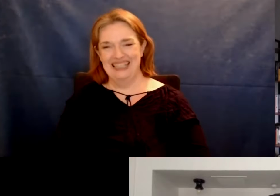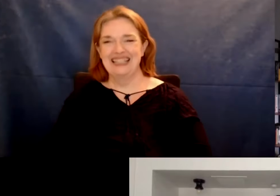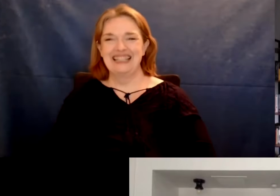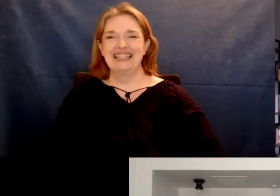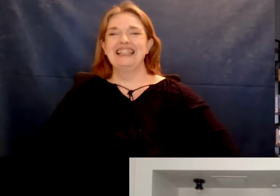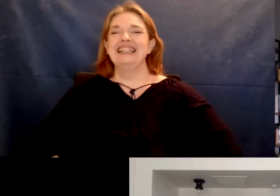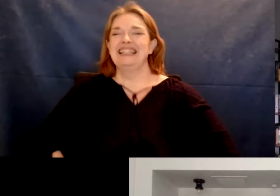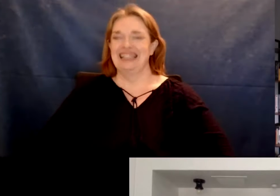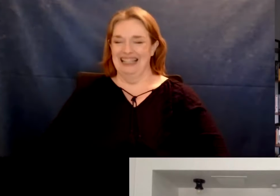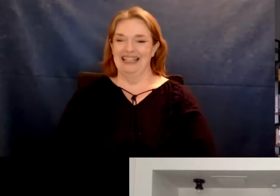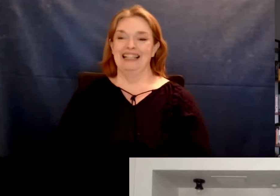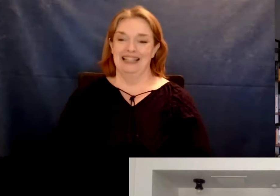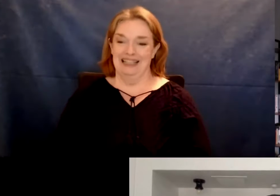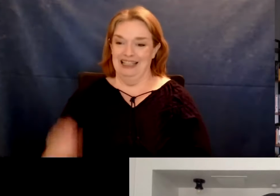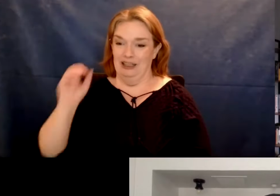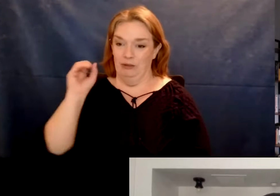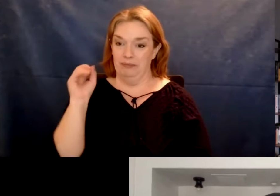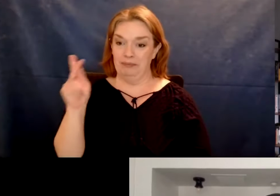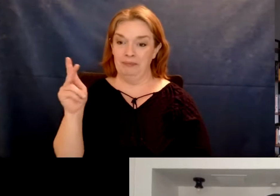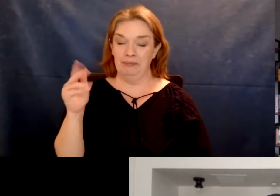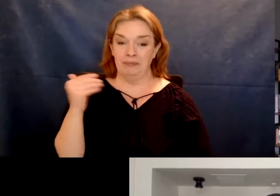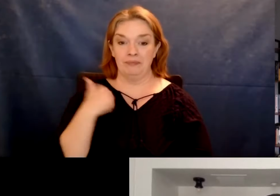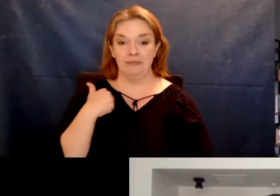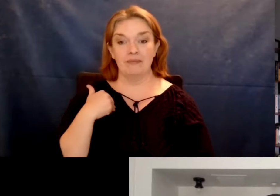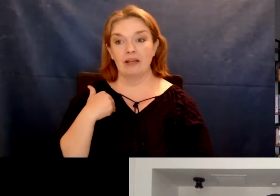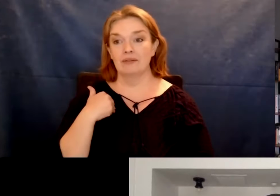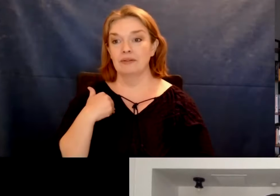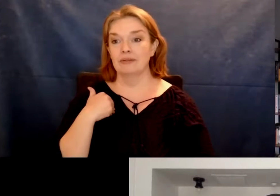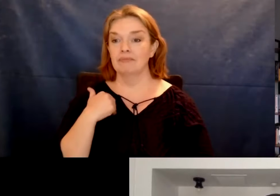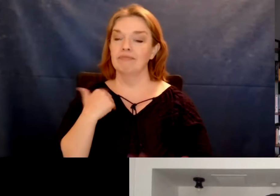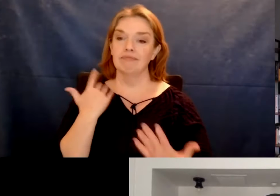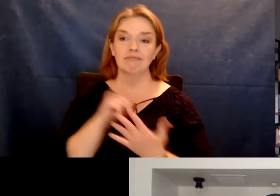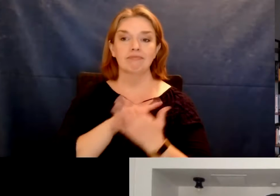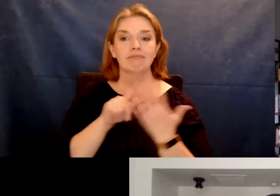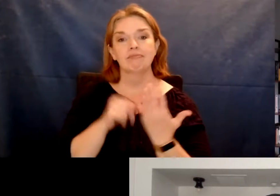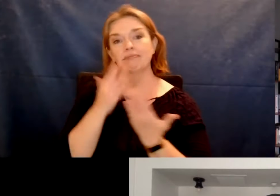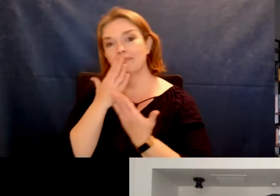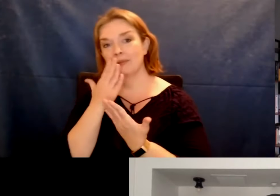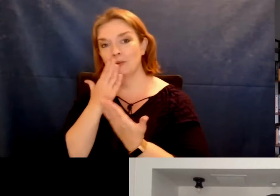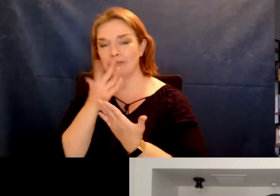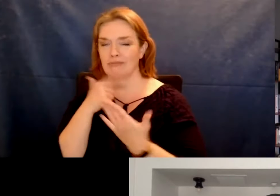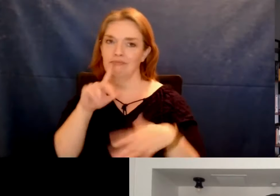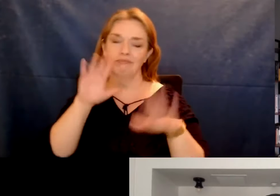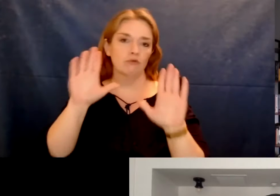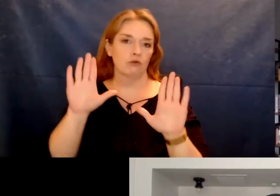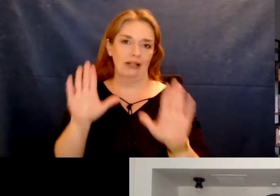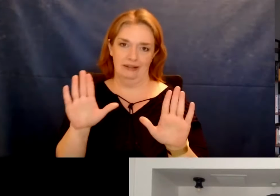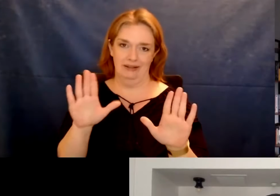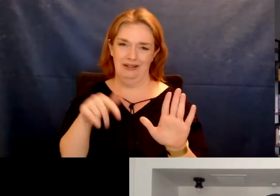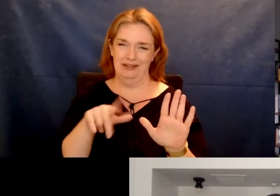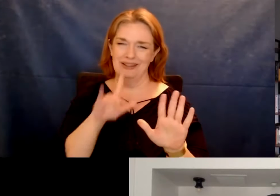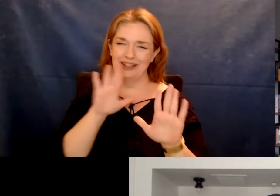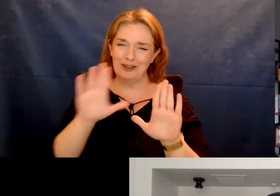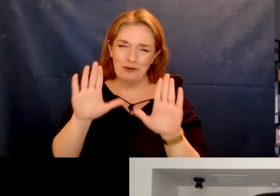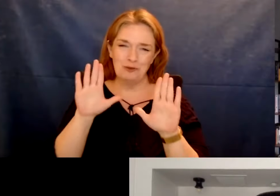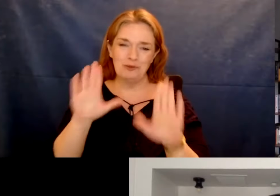All right, we have just some thank yous. This was great. It was really great to have